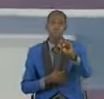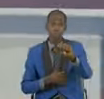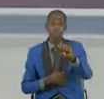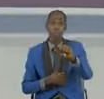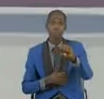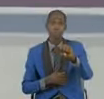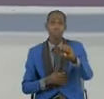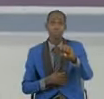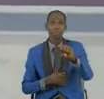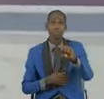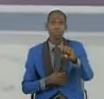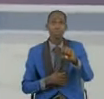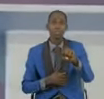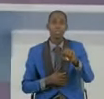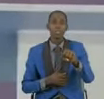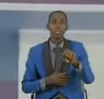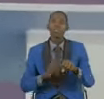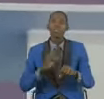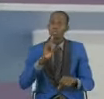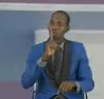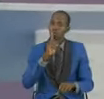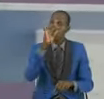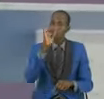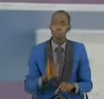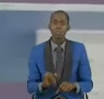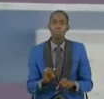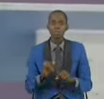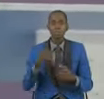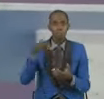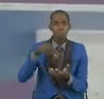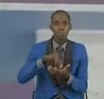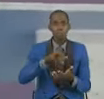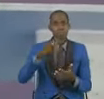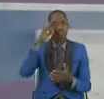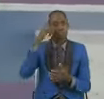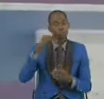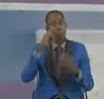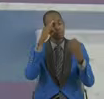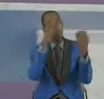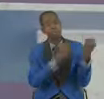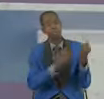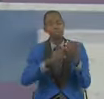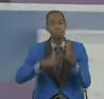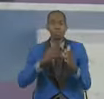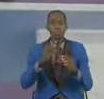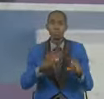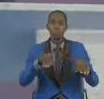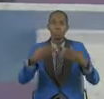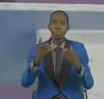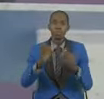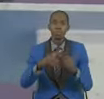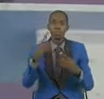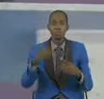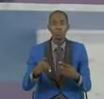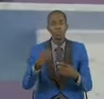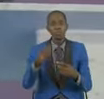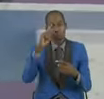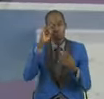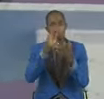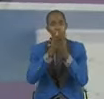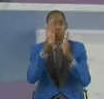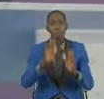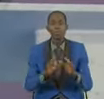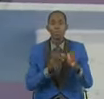Earnestly contending for the faith once delivered unto the saints. Fight the good fight